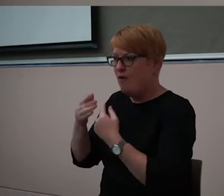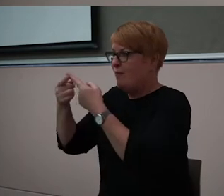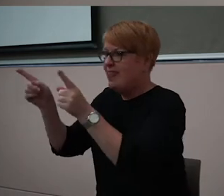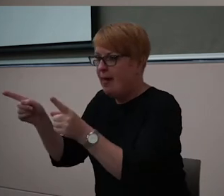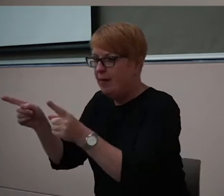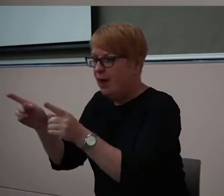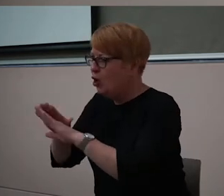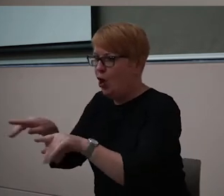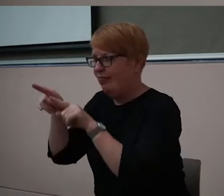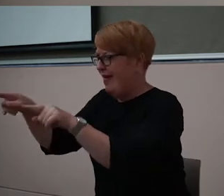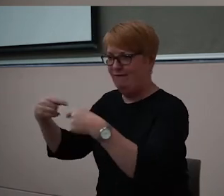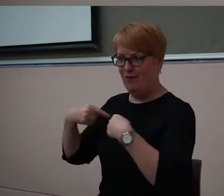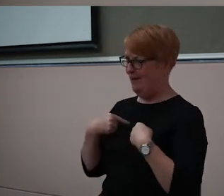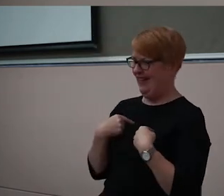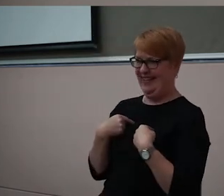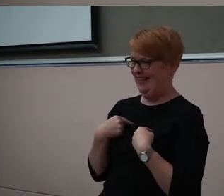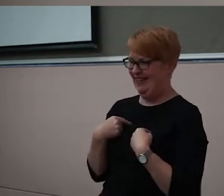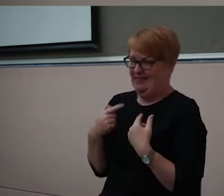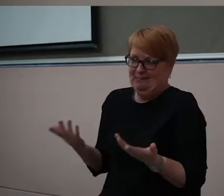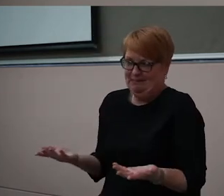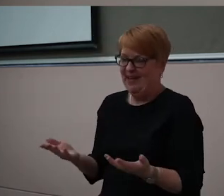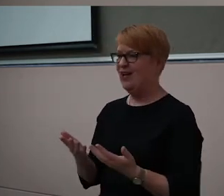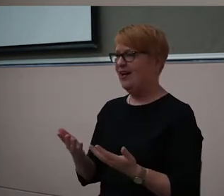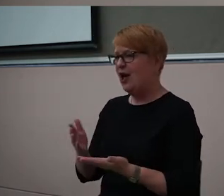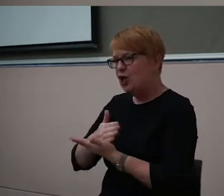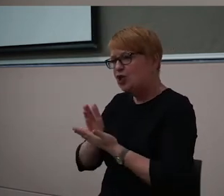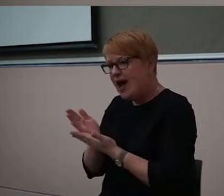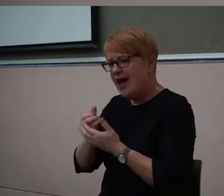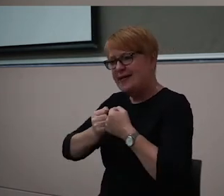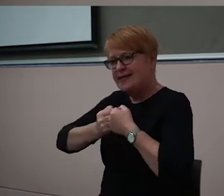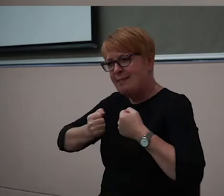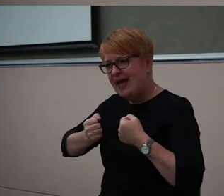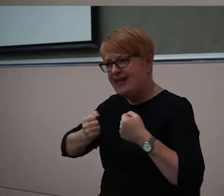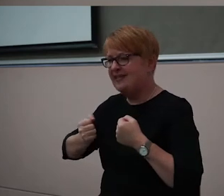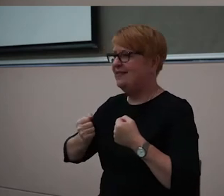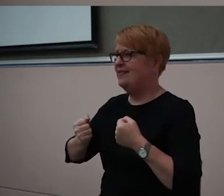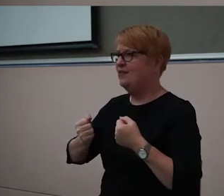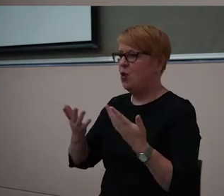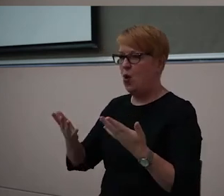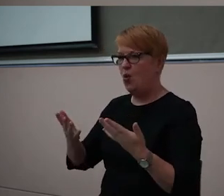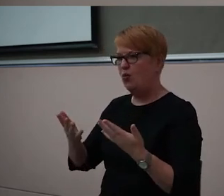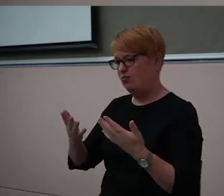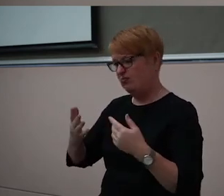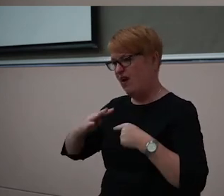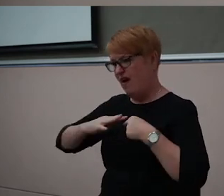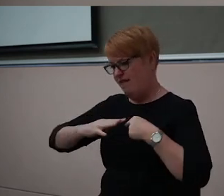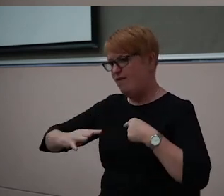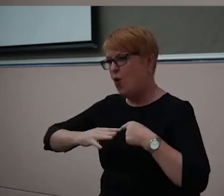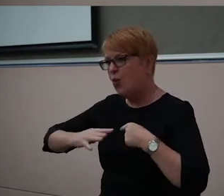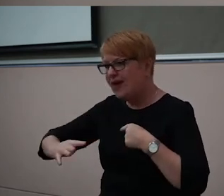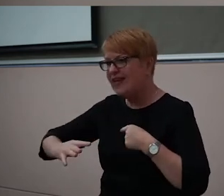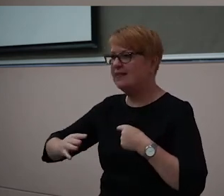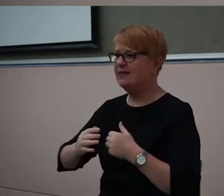and talk with friends of friends, other creatives, about what it's like being a black woman